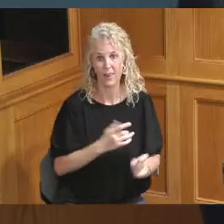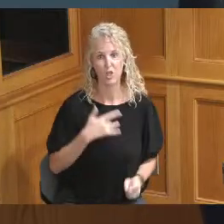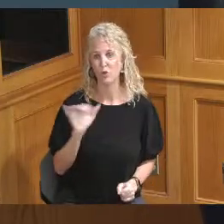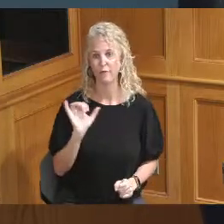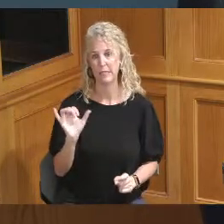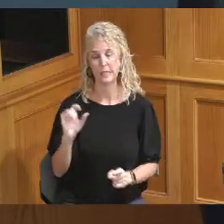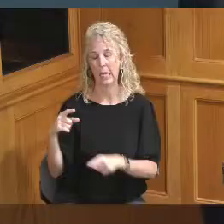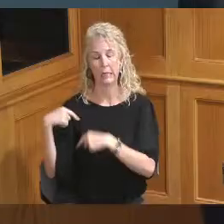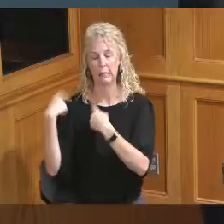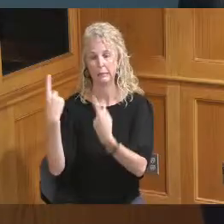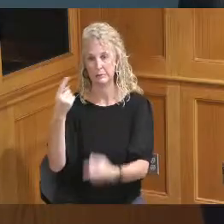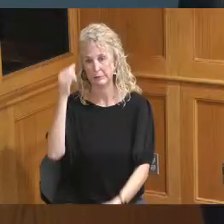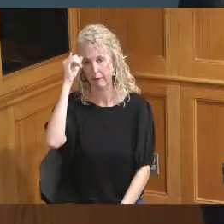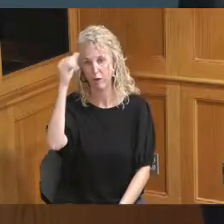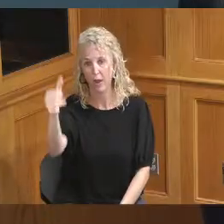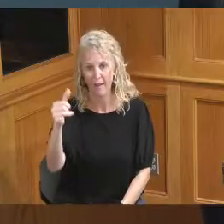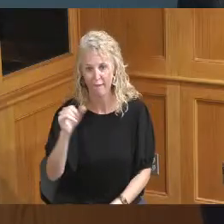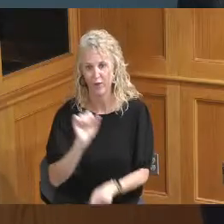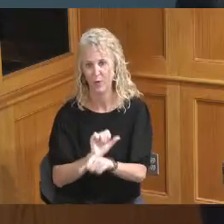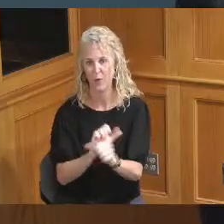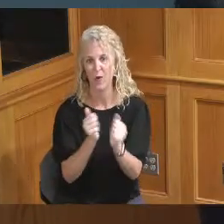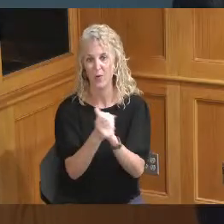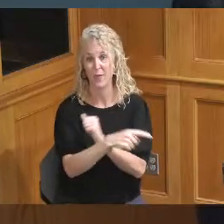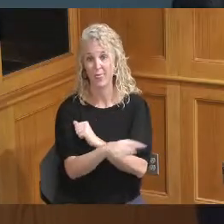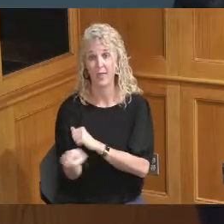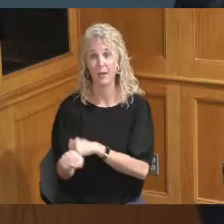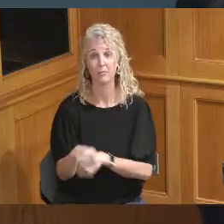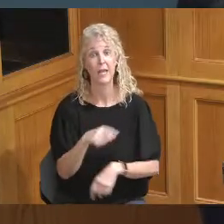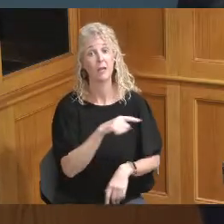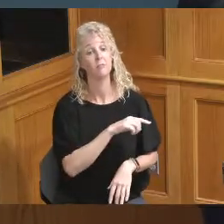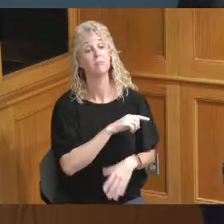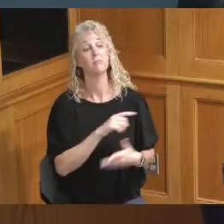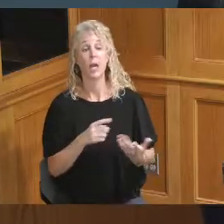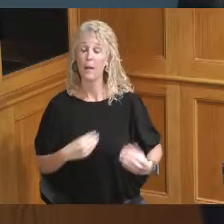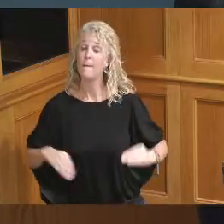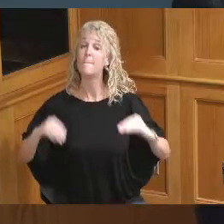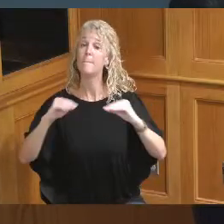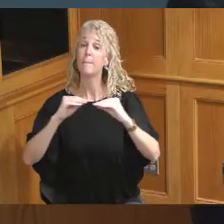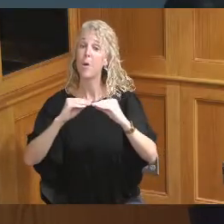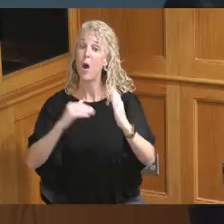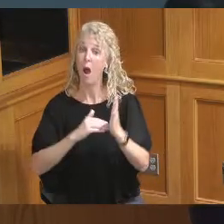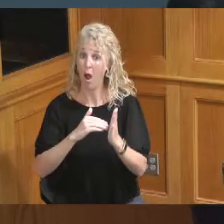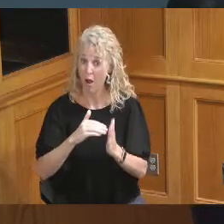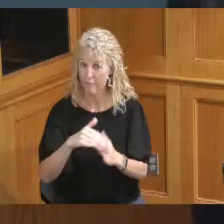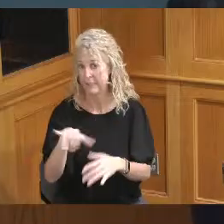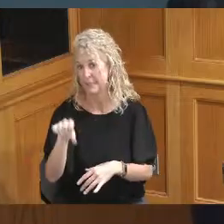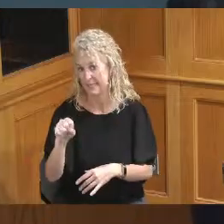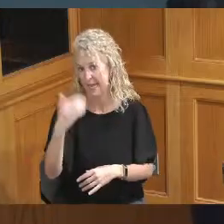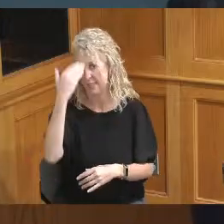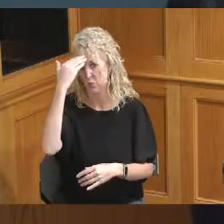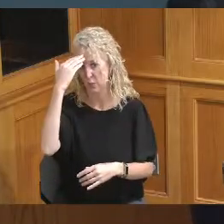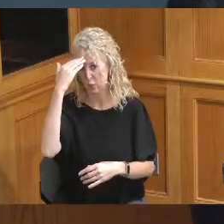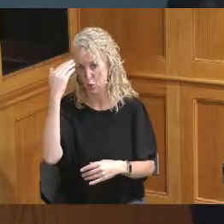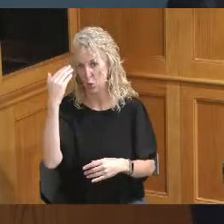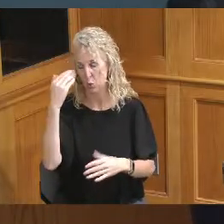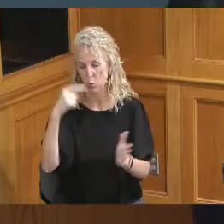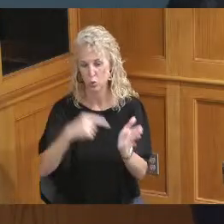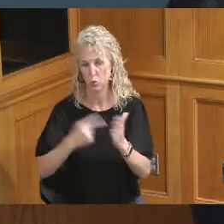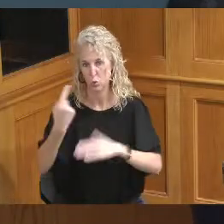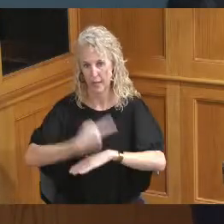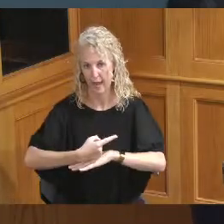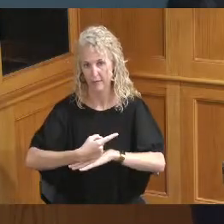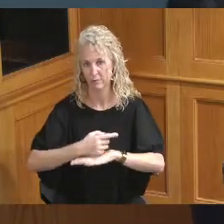in negotiations with the Bengal. They've revved up lately, and that is true because we had a deadline in front of us, and we're meeting that